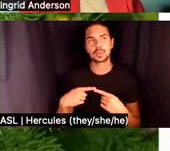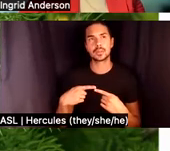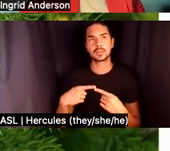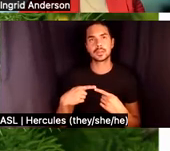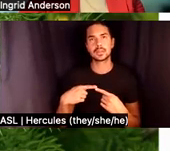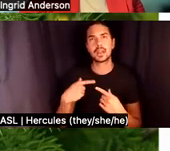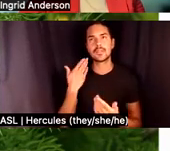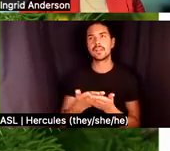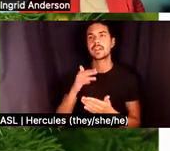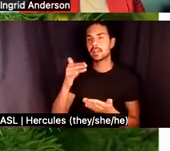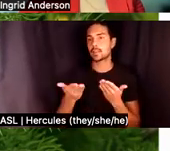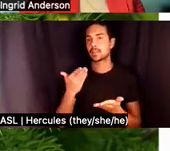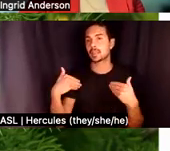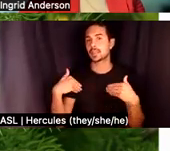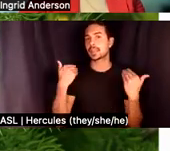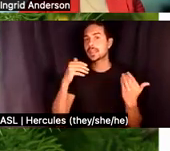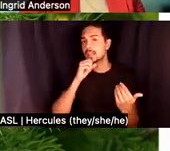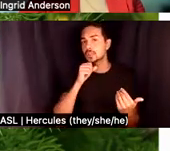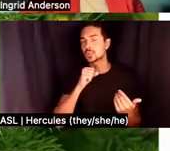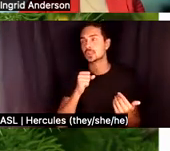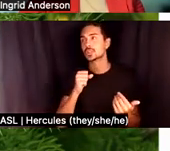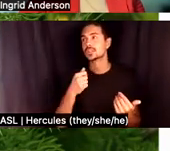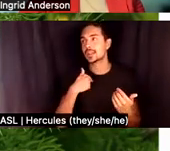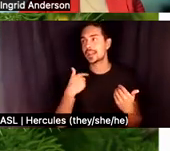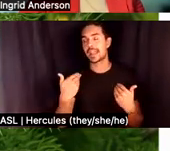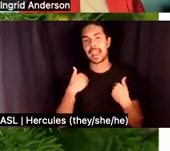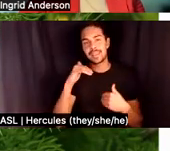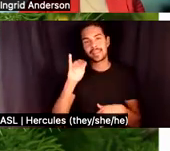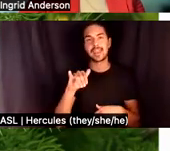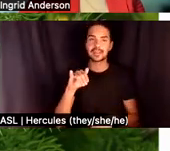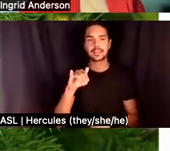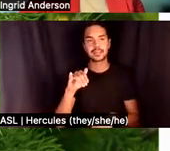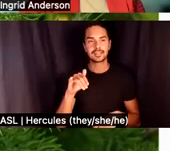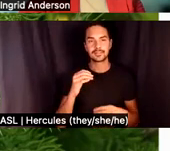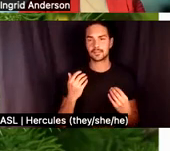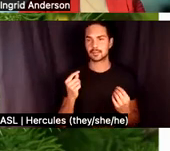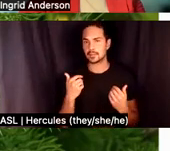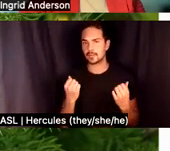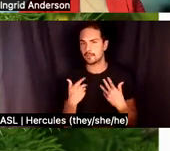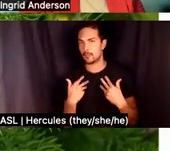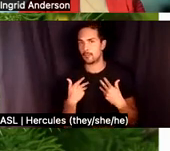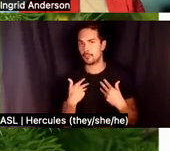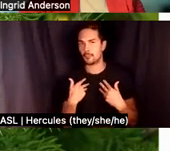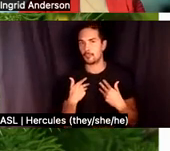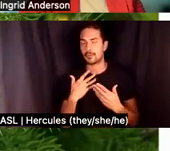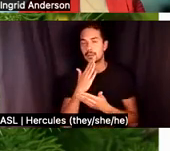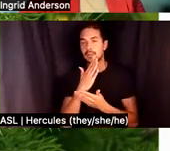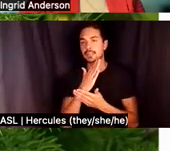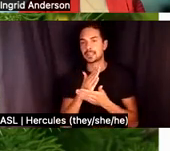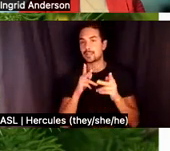that even from a young age, I had that little the fear. I knew that there's certain people who I shouldn't be in space